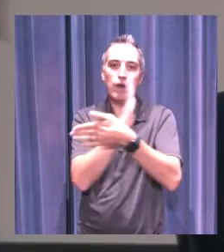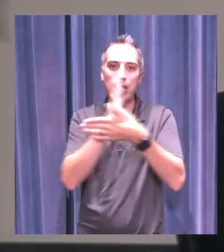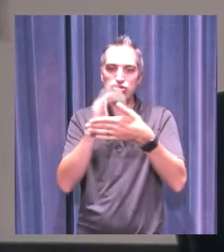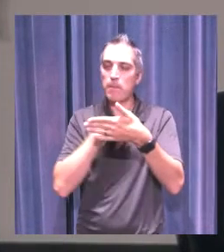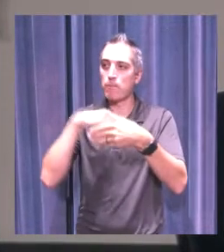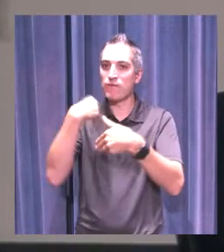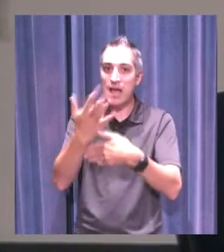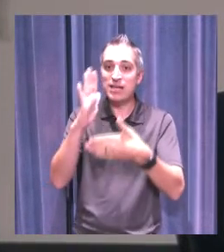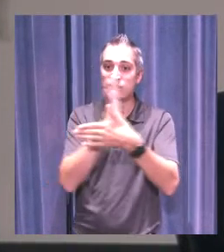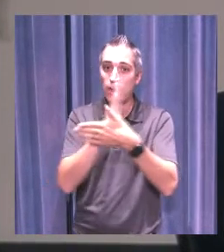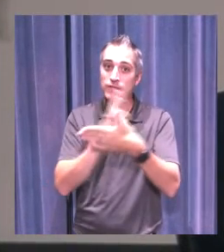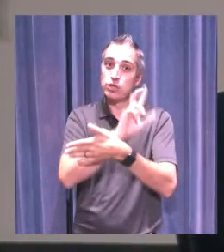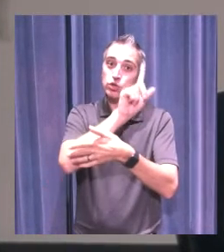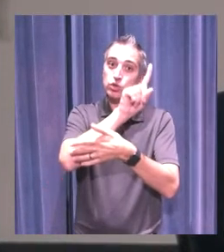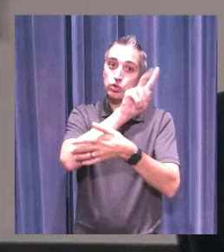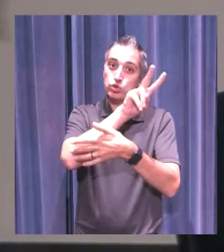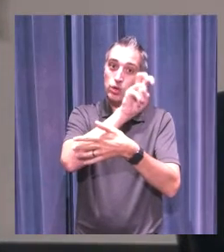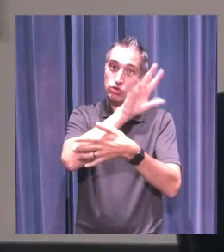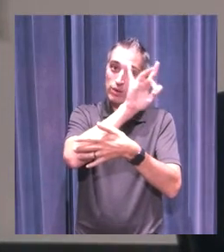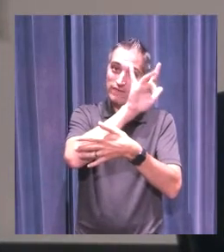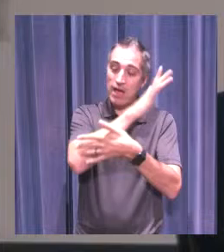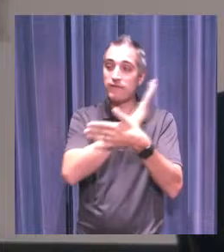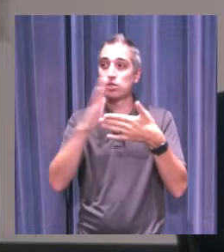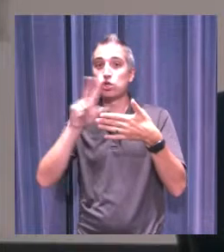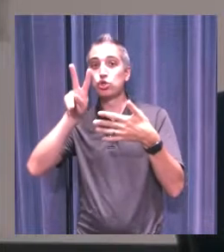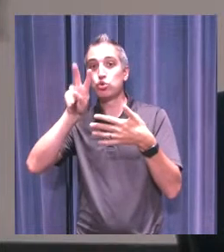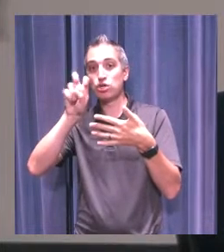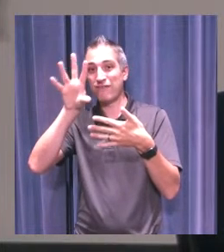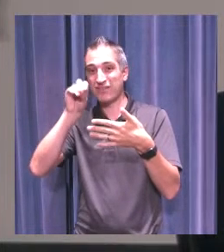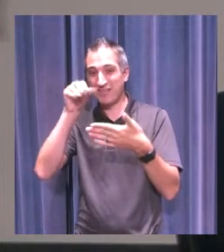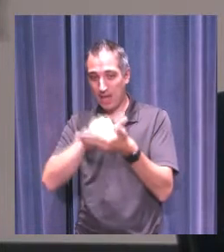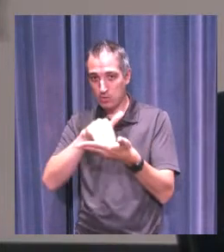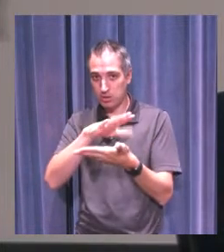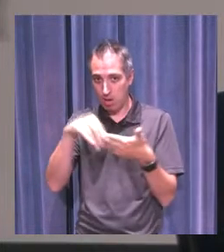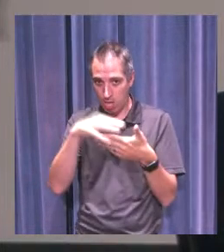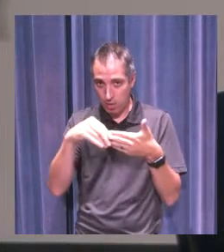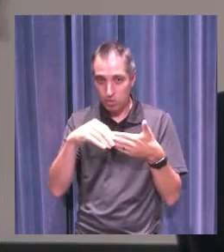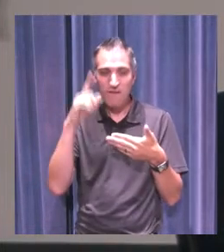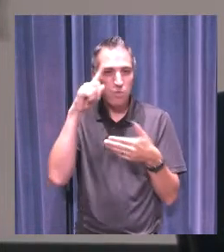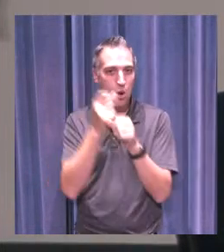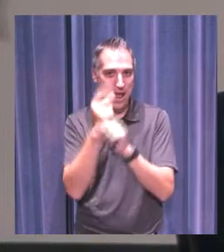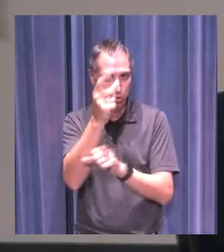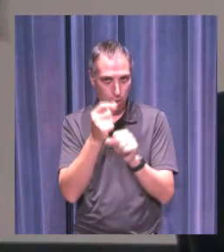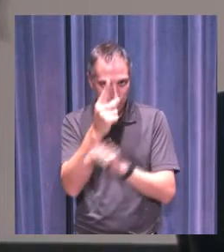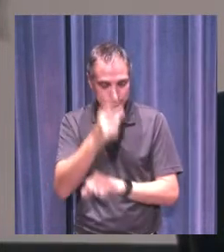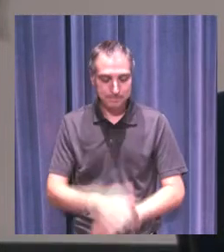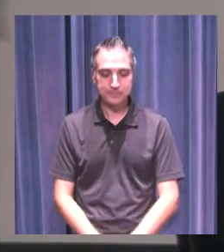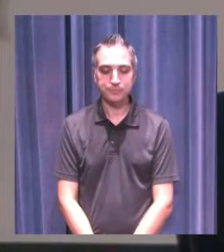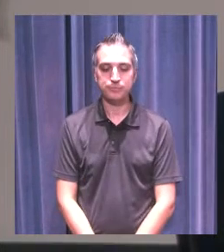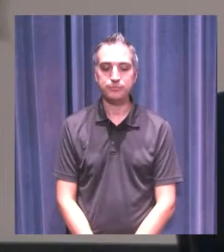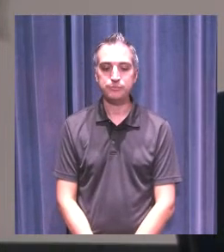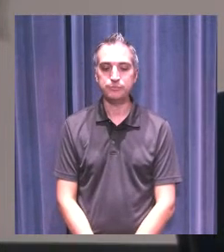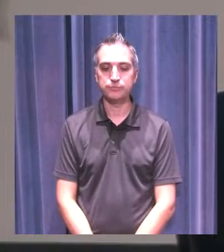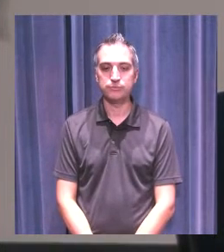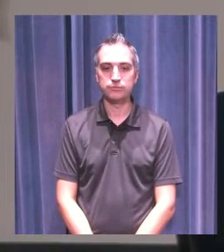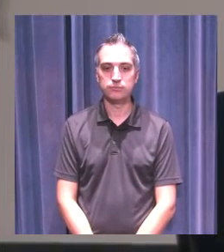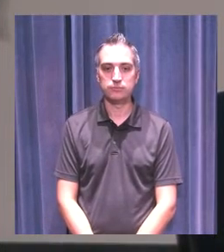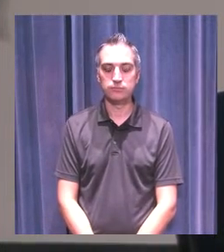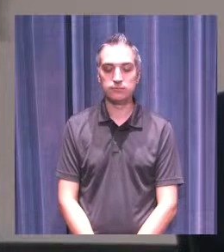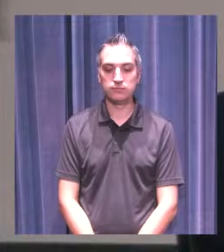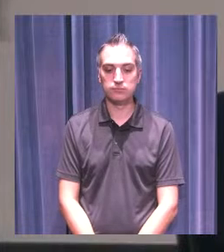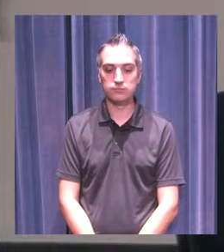salary range of between $225,000 and $250,000 on an annual basis.